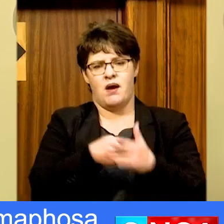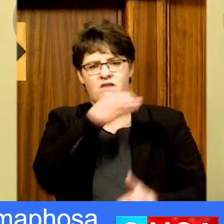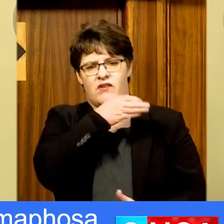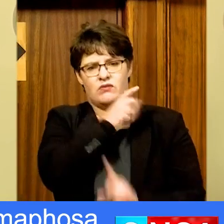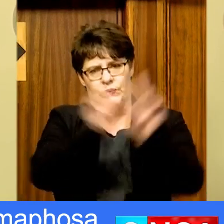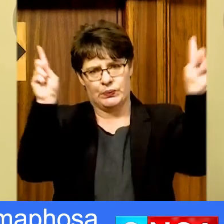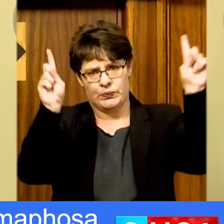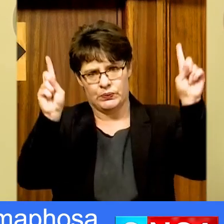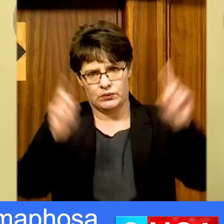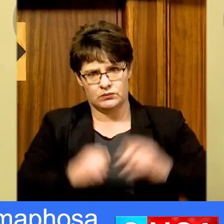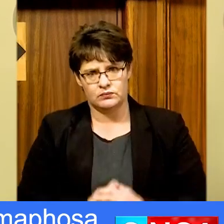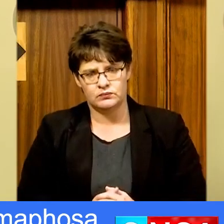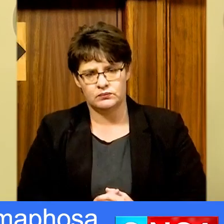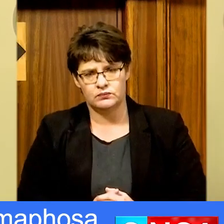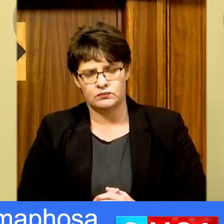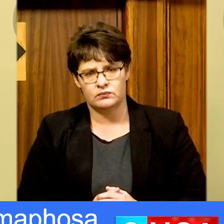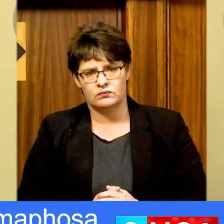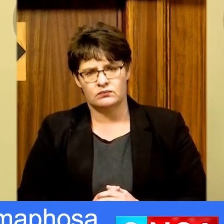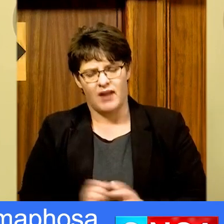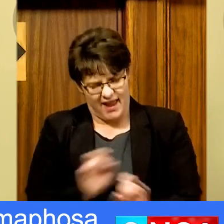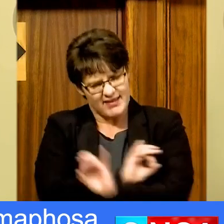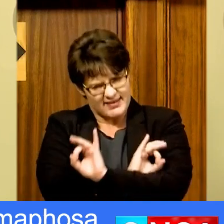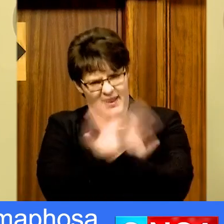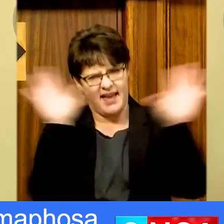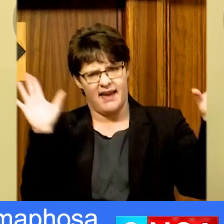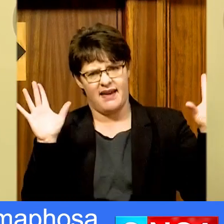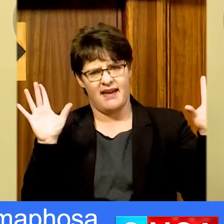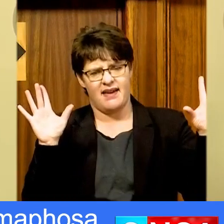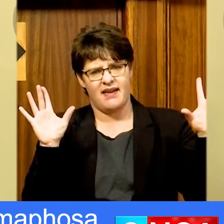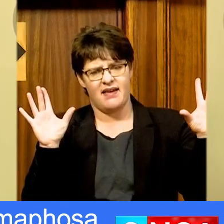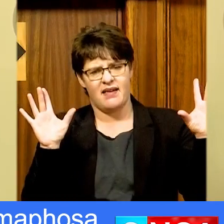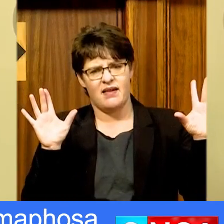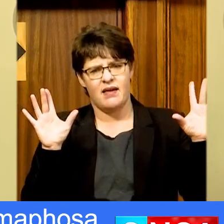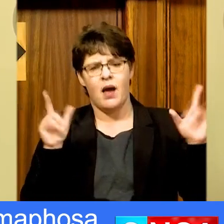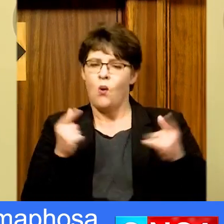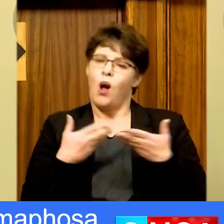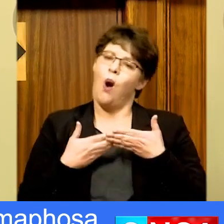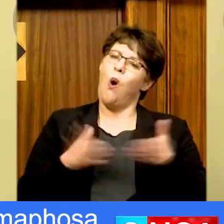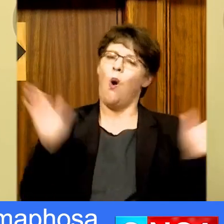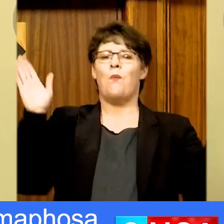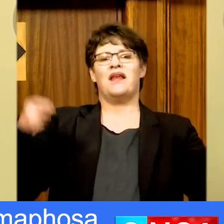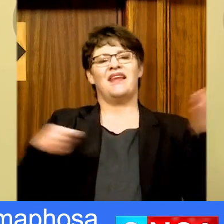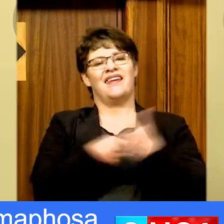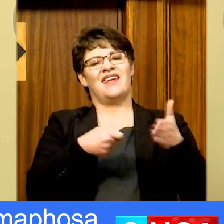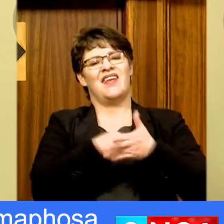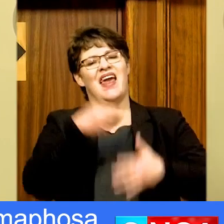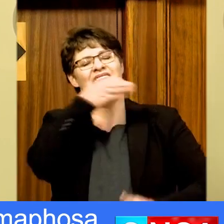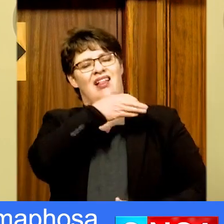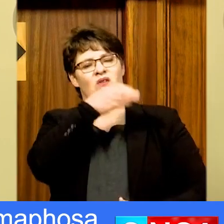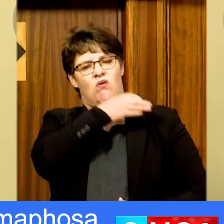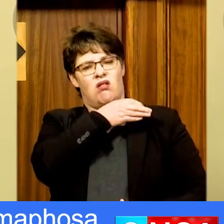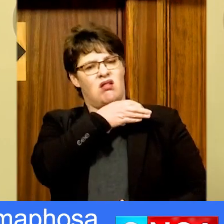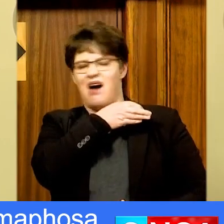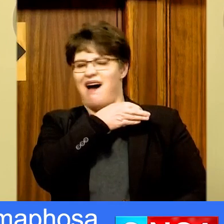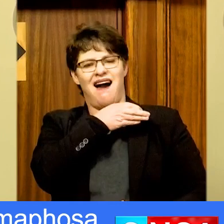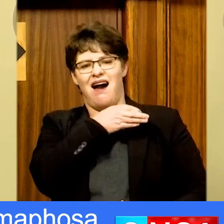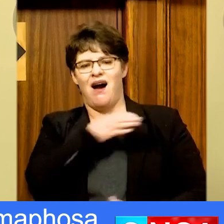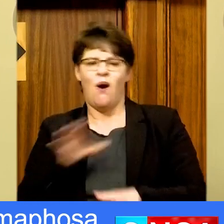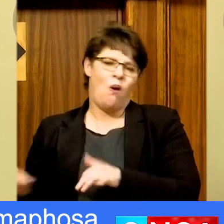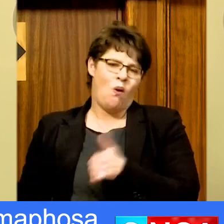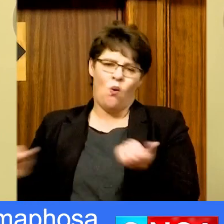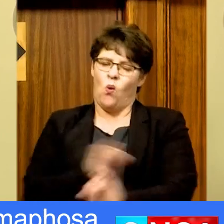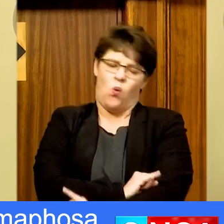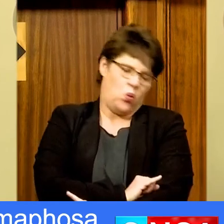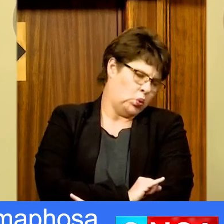There is now clear evidence that the resumption of alcohol sales has resulted